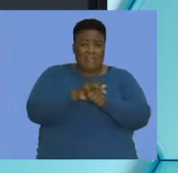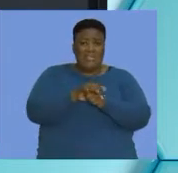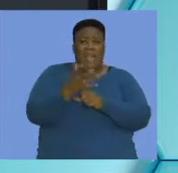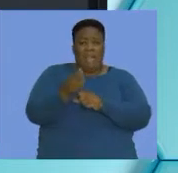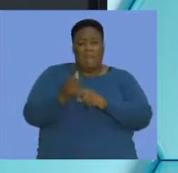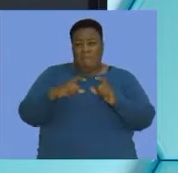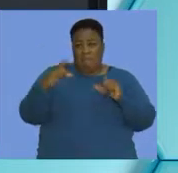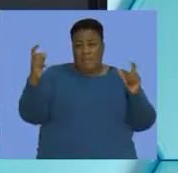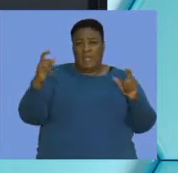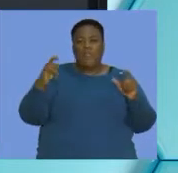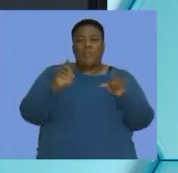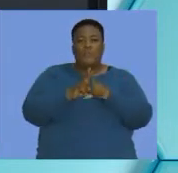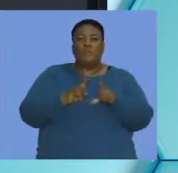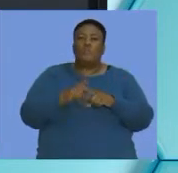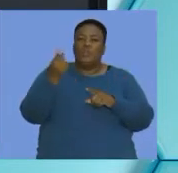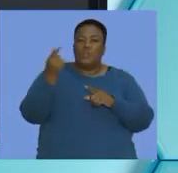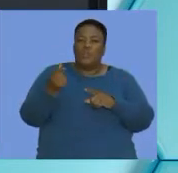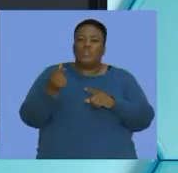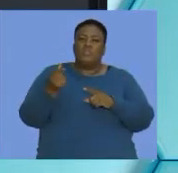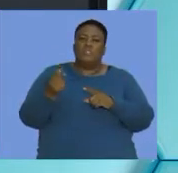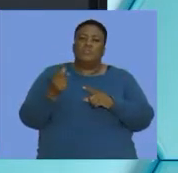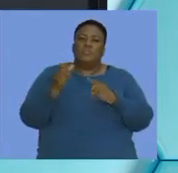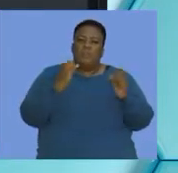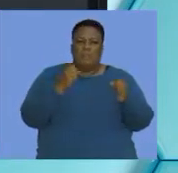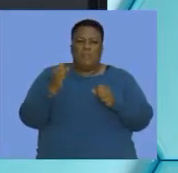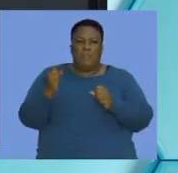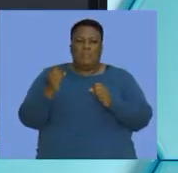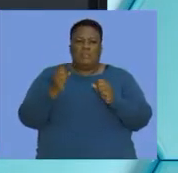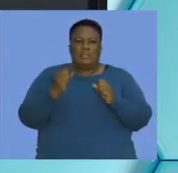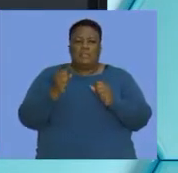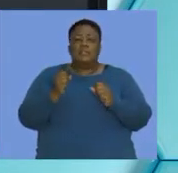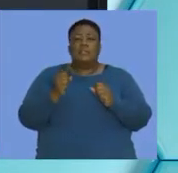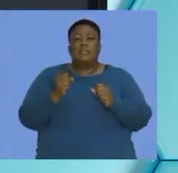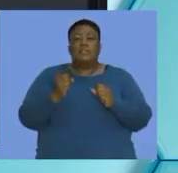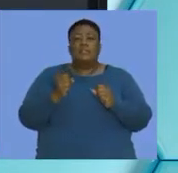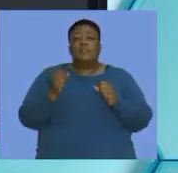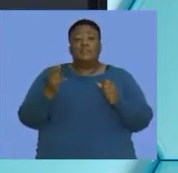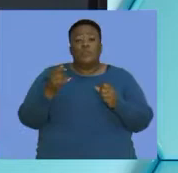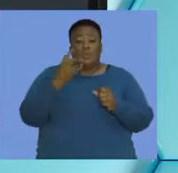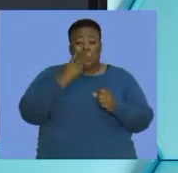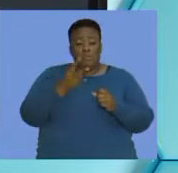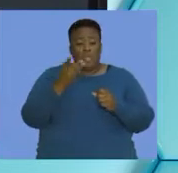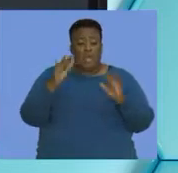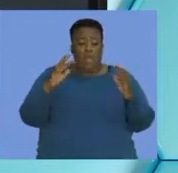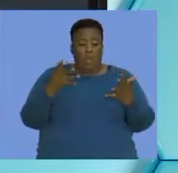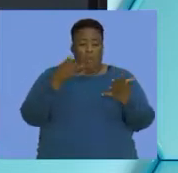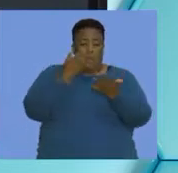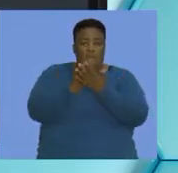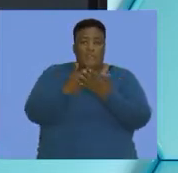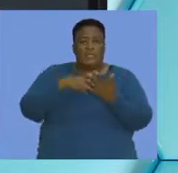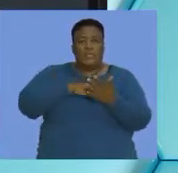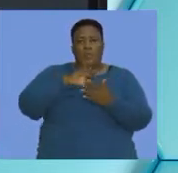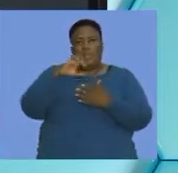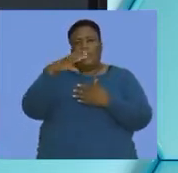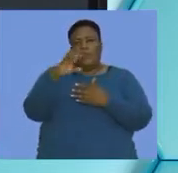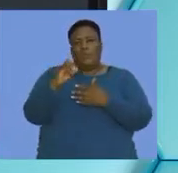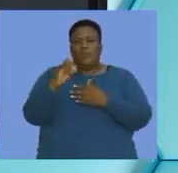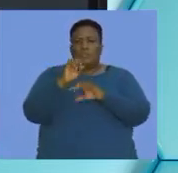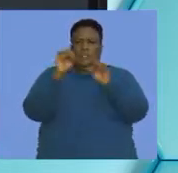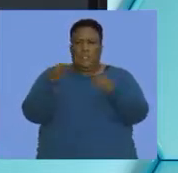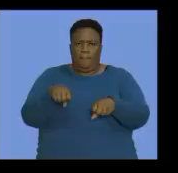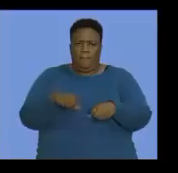invasive plants have are significant, and it's costly to maintain that, and hence we've got to look at the effect that this has on our ecosystem.